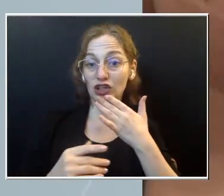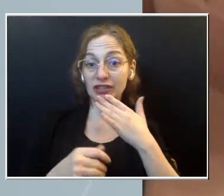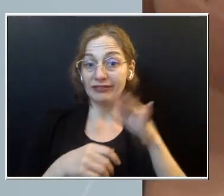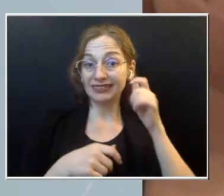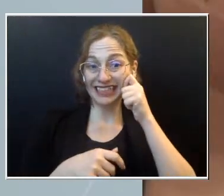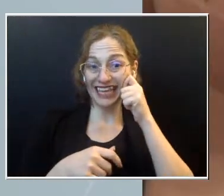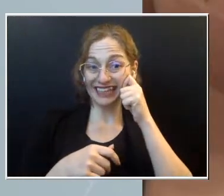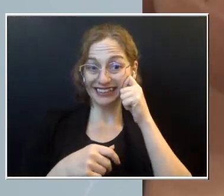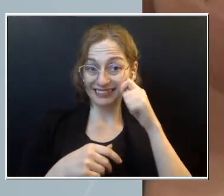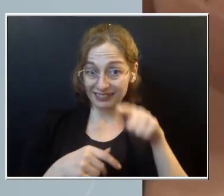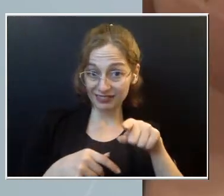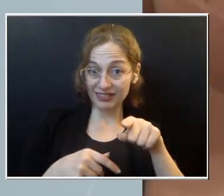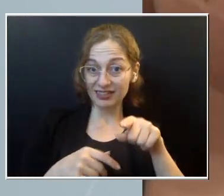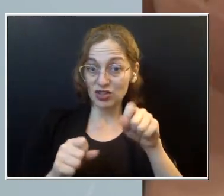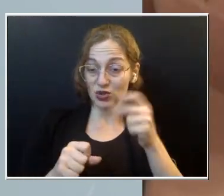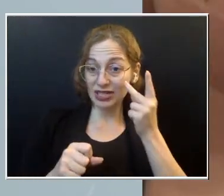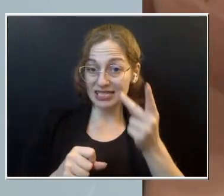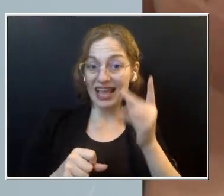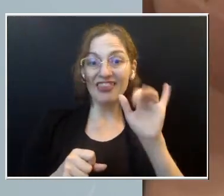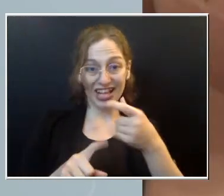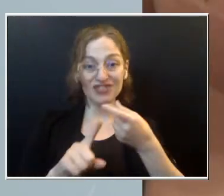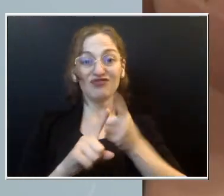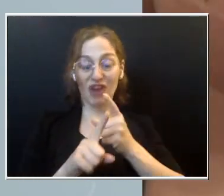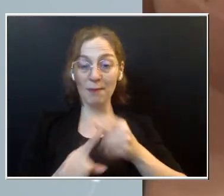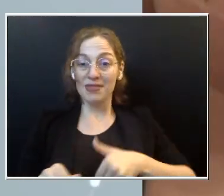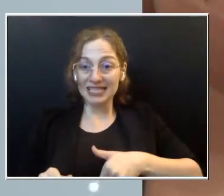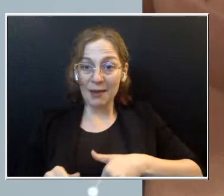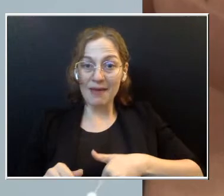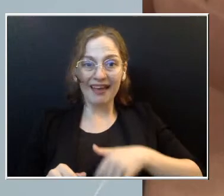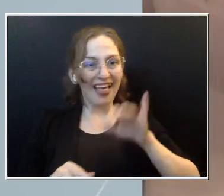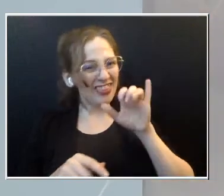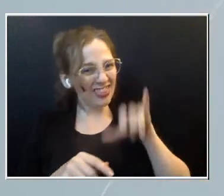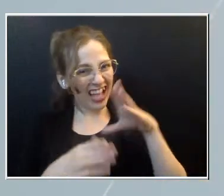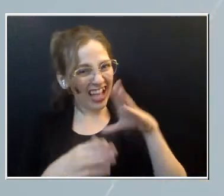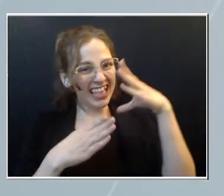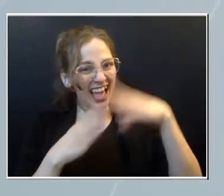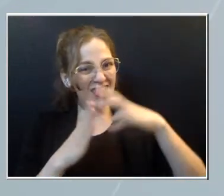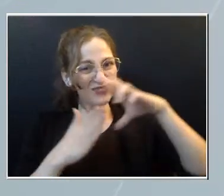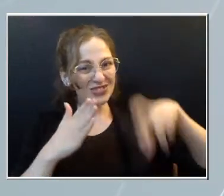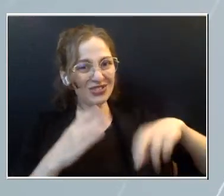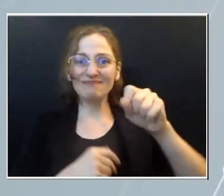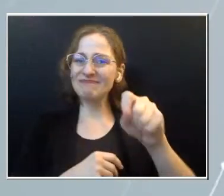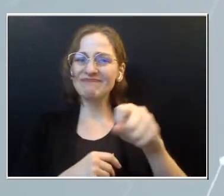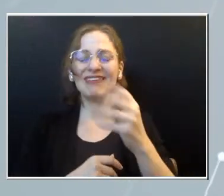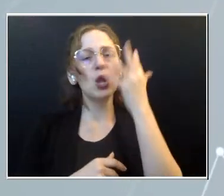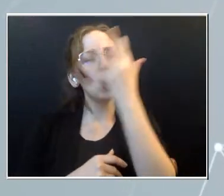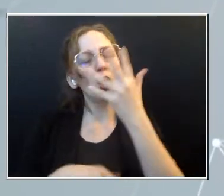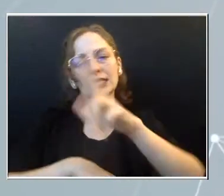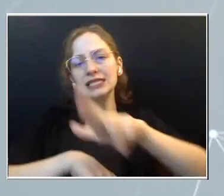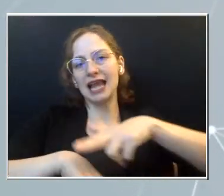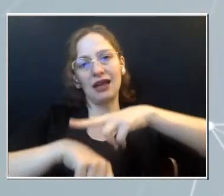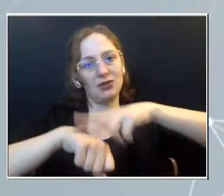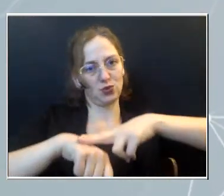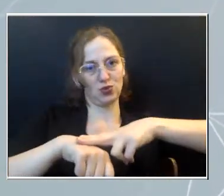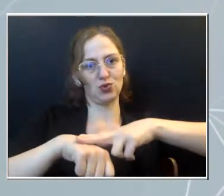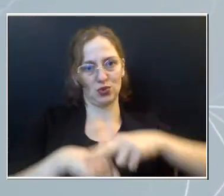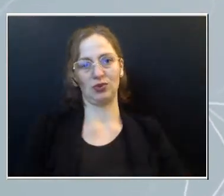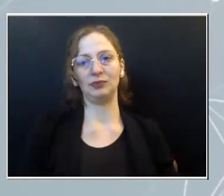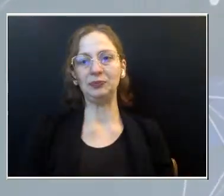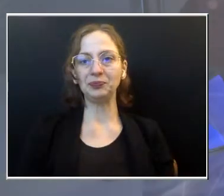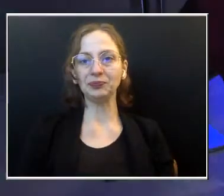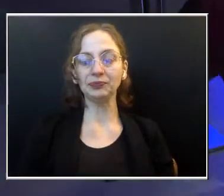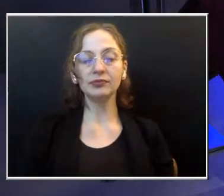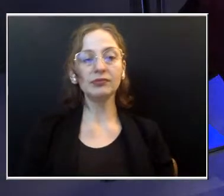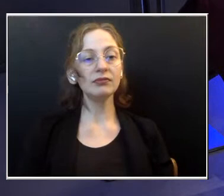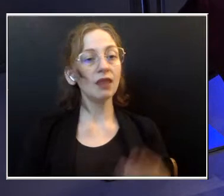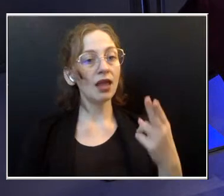end result where that looks darn good. Yeah, you can see it is so natural. Very. Heather, what was your experience like